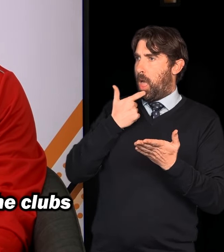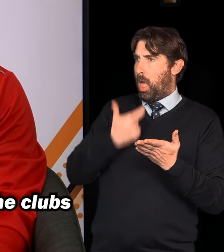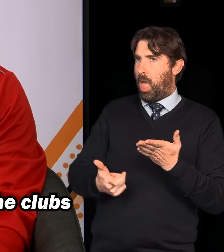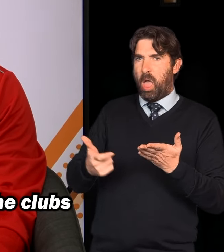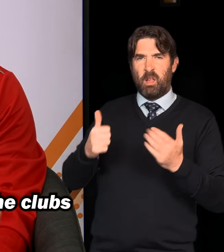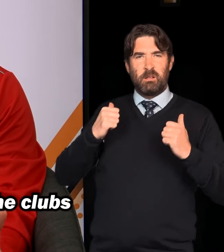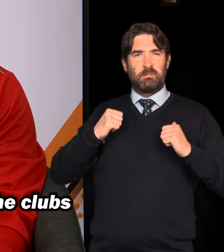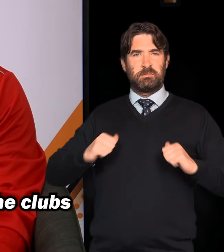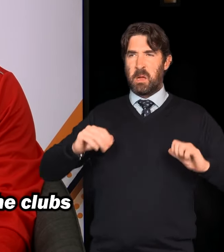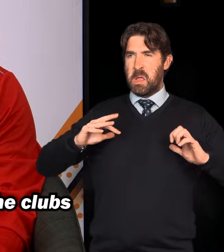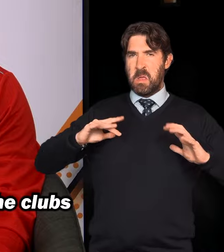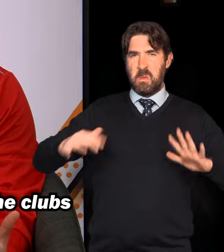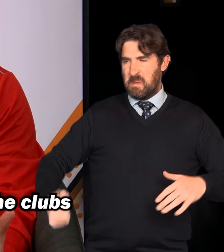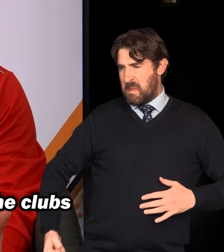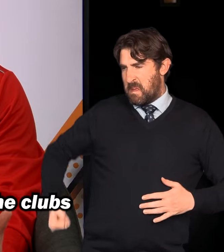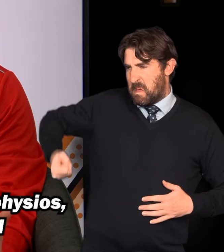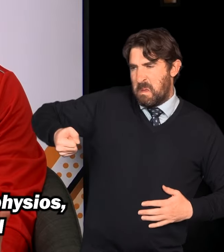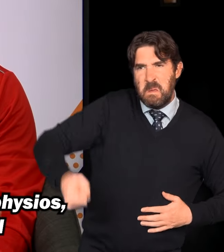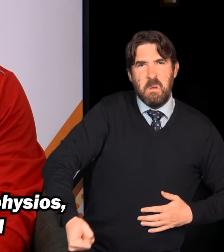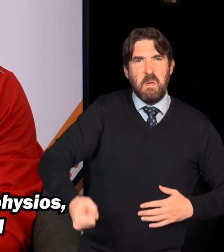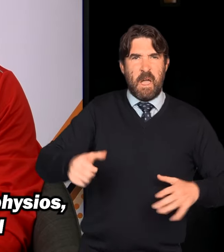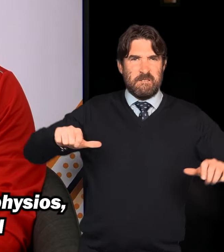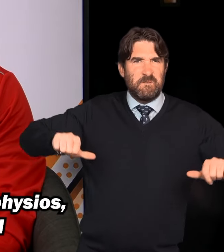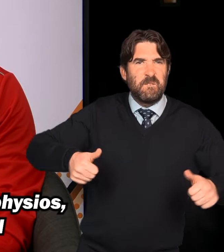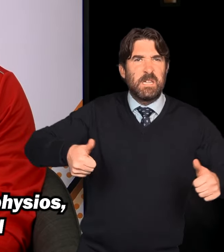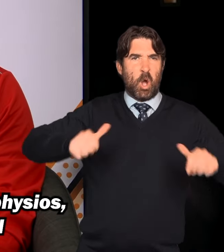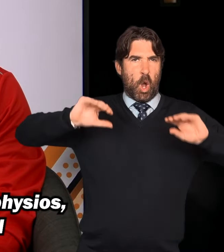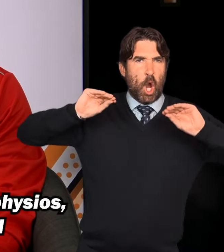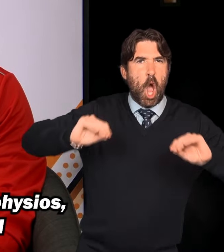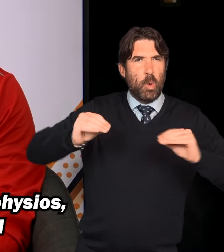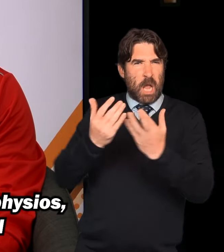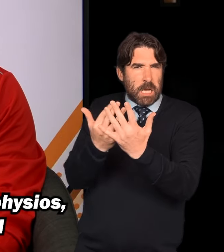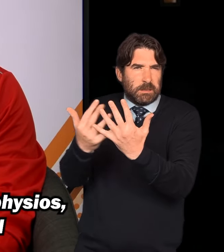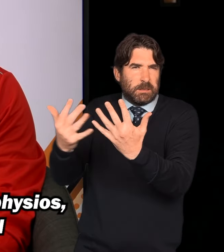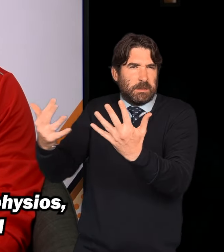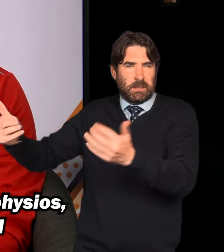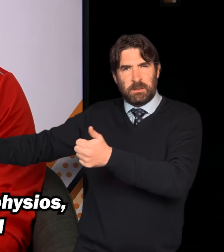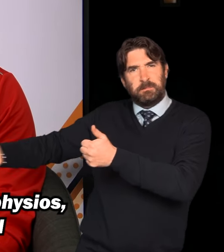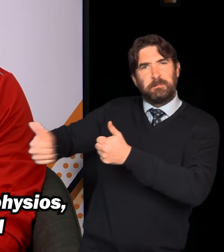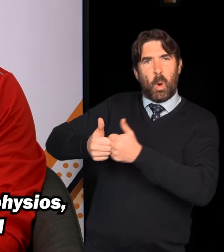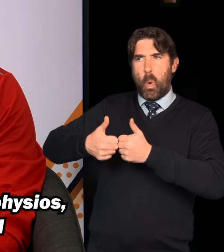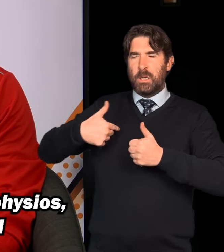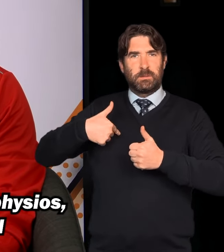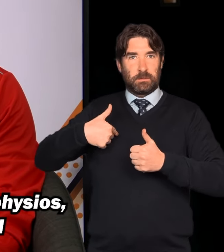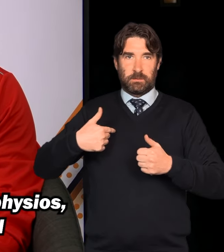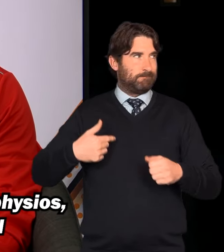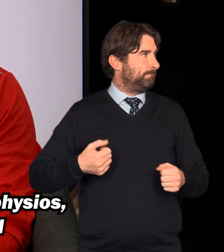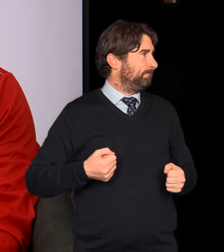the size of the clubs that come with the entourage of physios, coaches, and staff, and